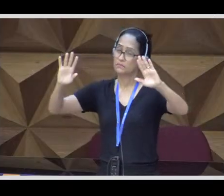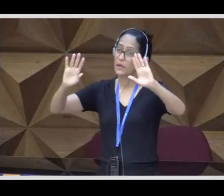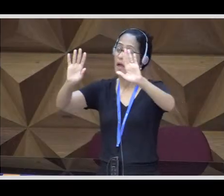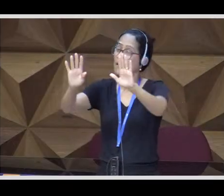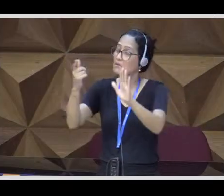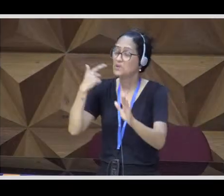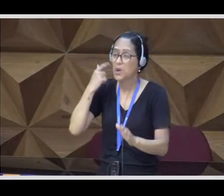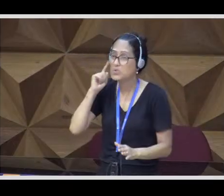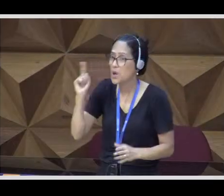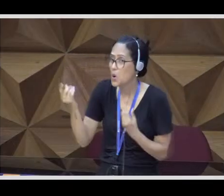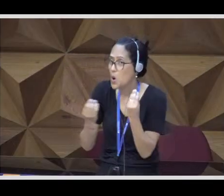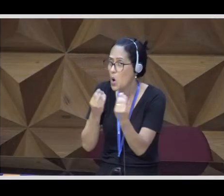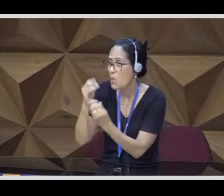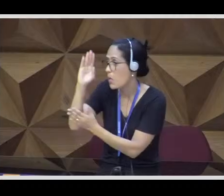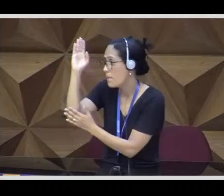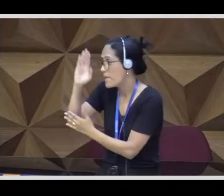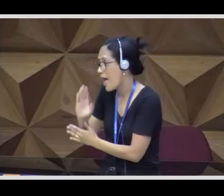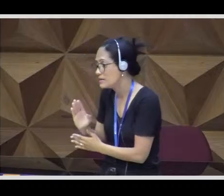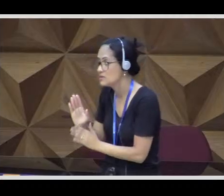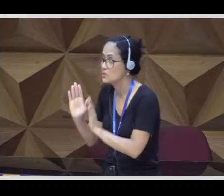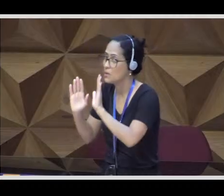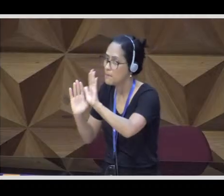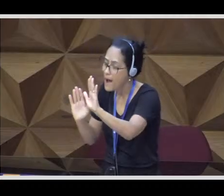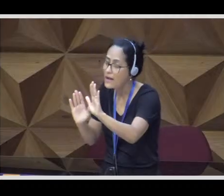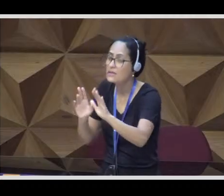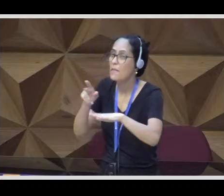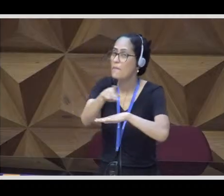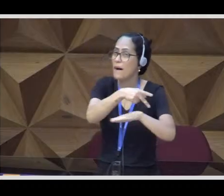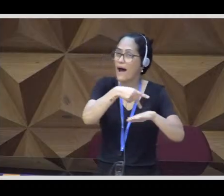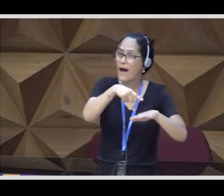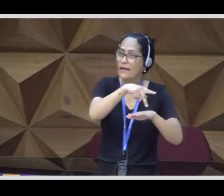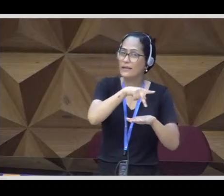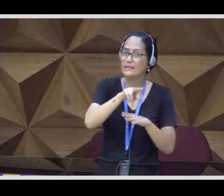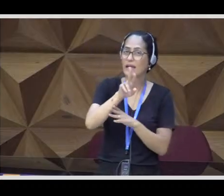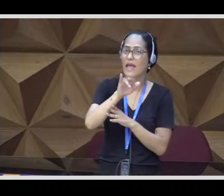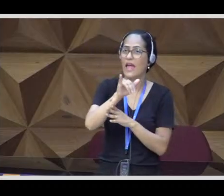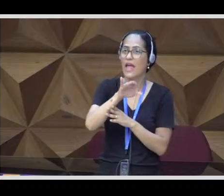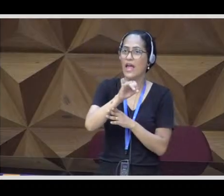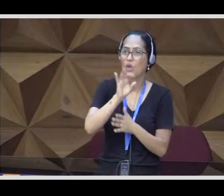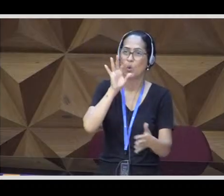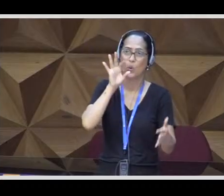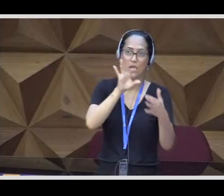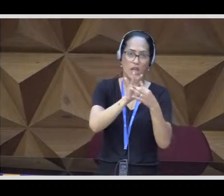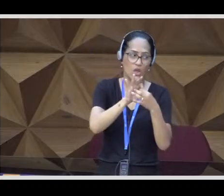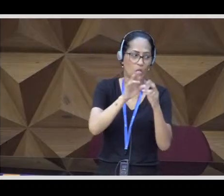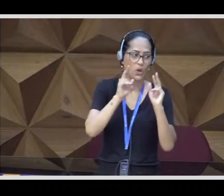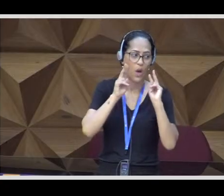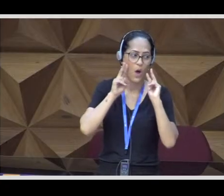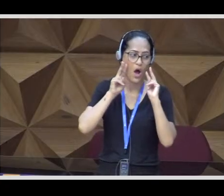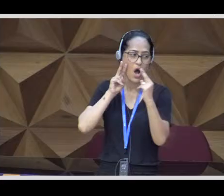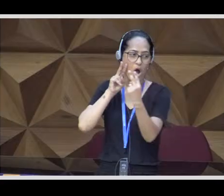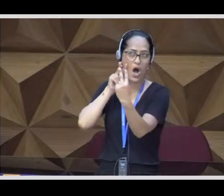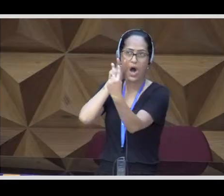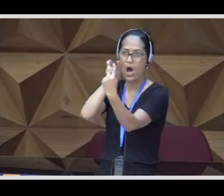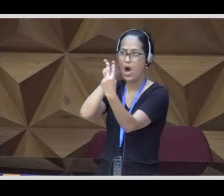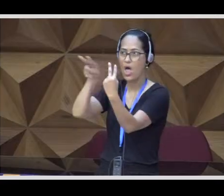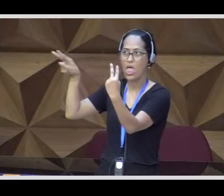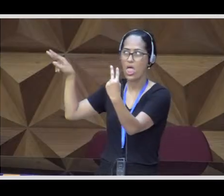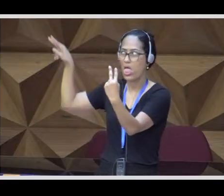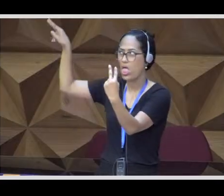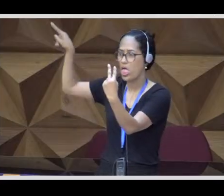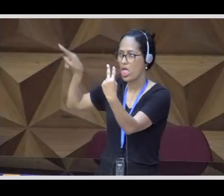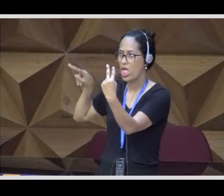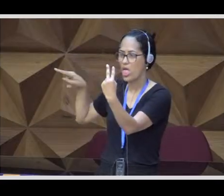in the UK is never to look at anybody in the eyes when you're on the subway. So you have to look somewhere, you never want to talk to